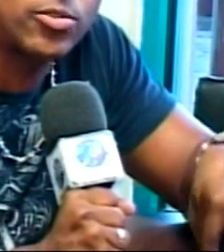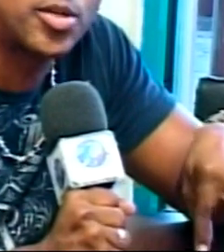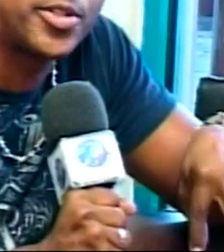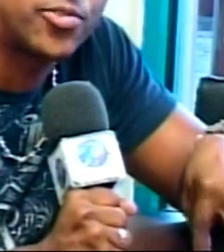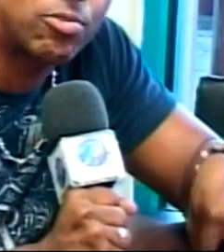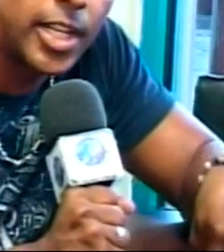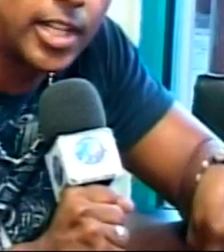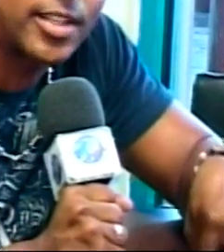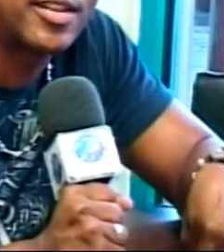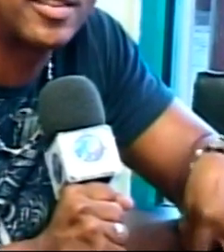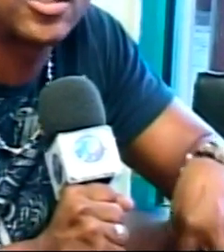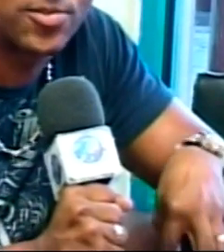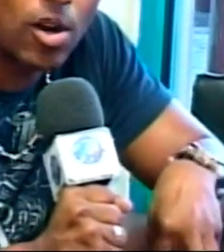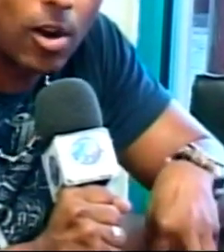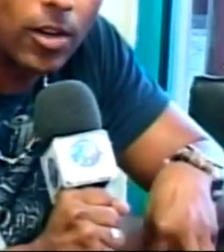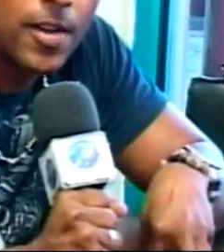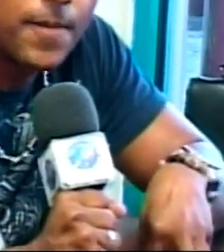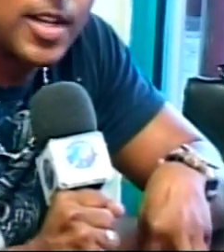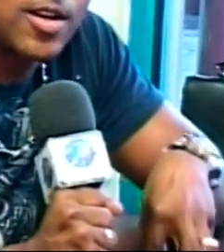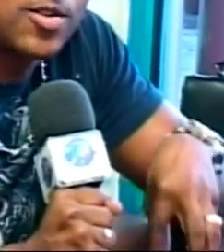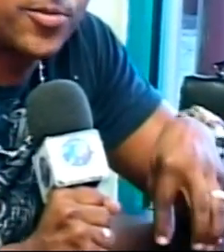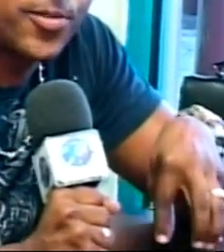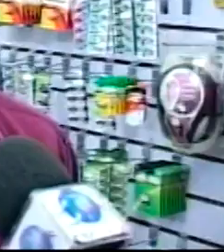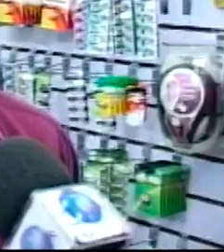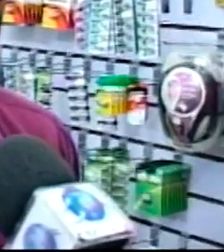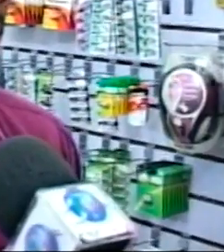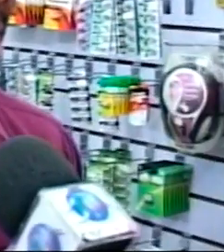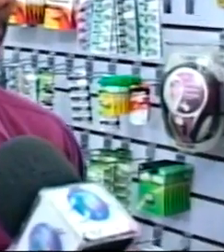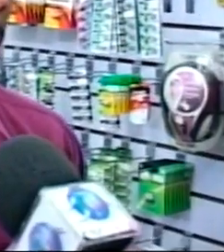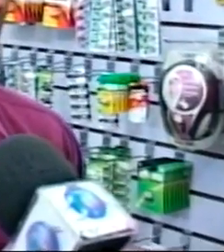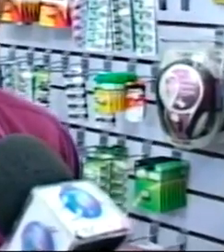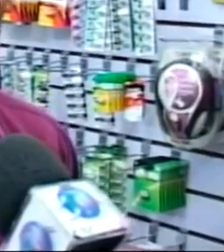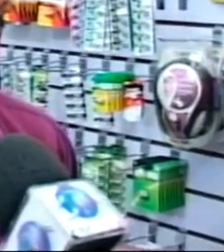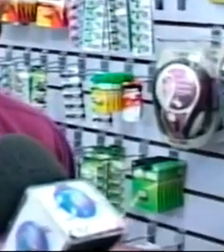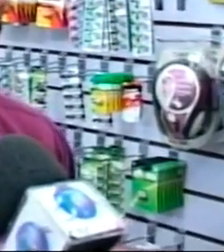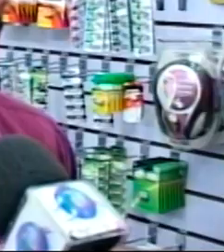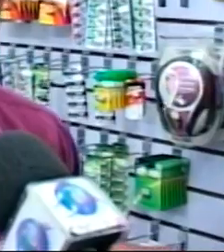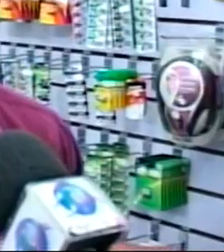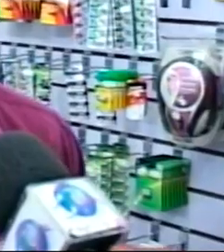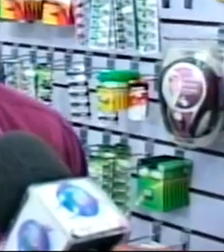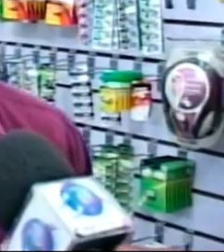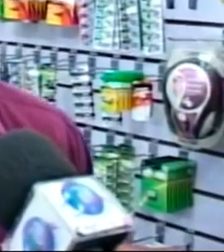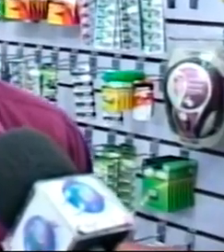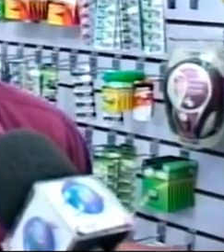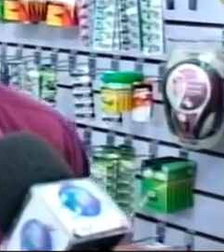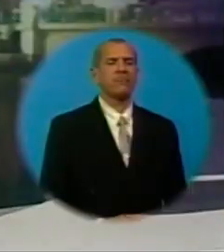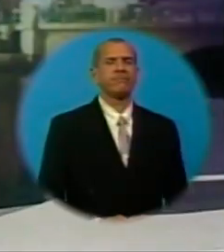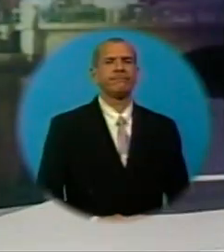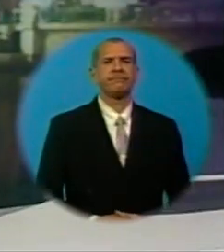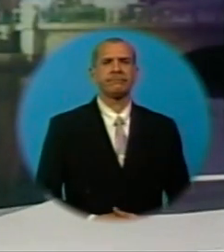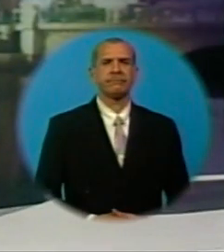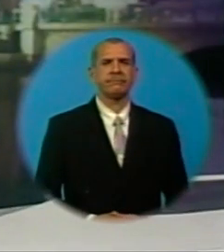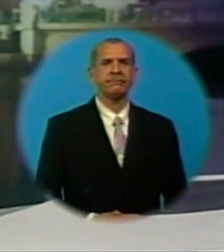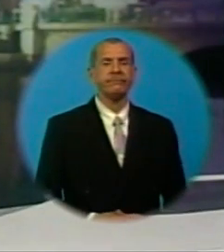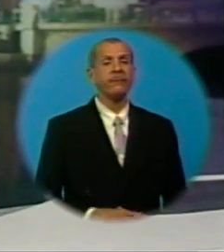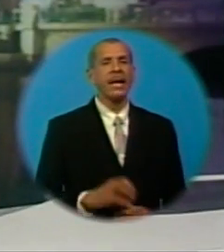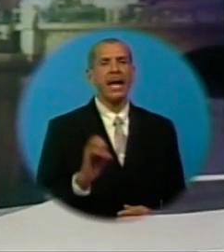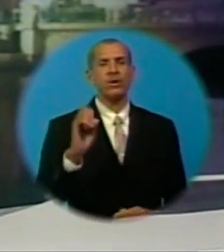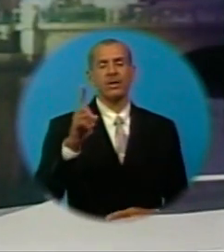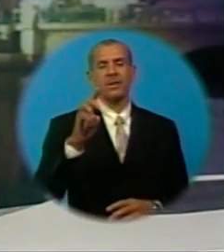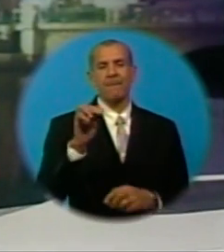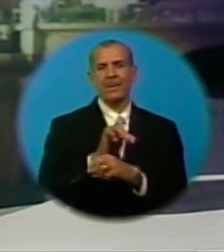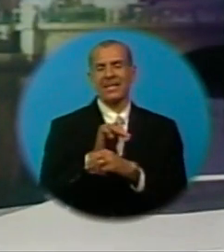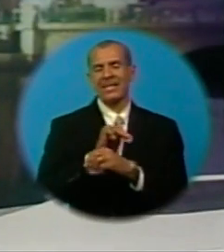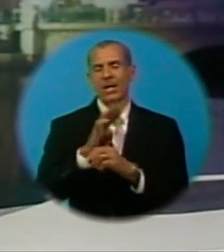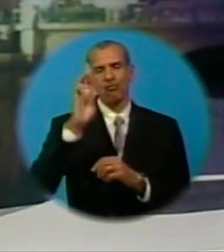controversy, all systems say go for this year's festival. Ryan Broom, CBC News. Education Minister